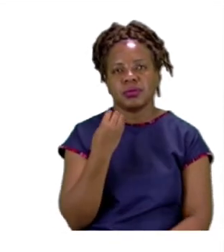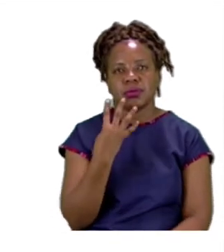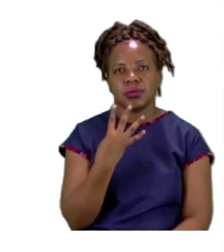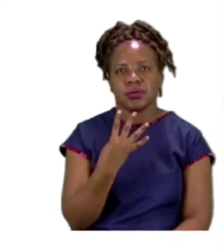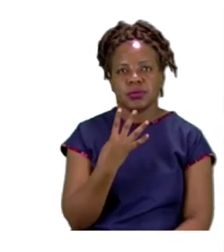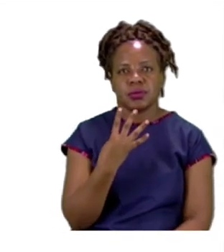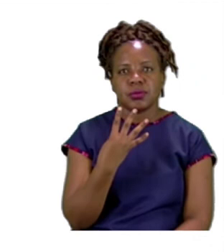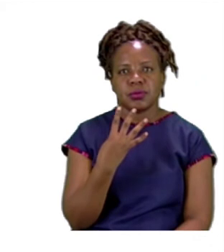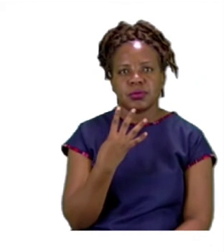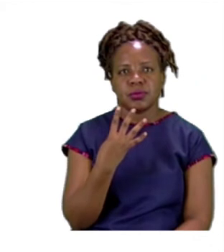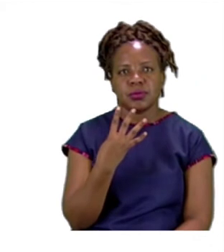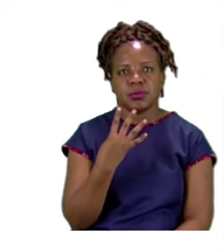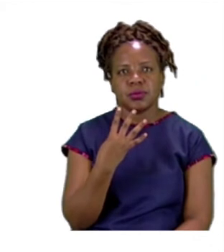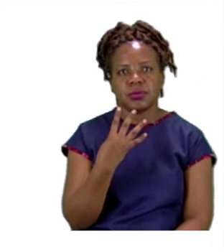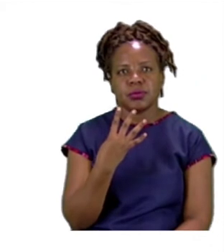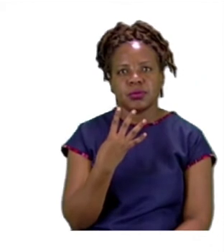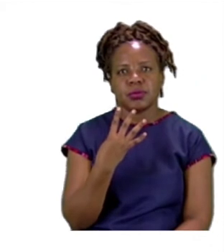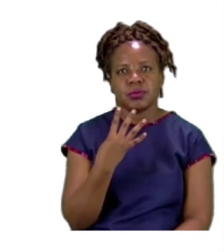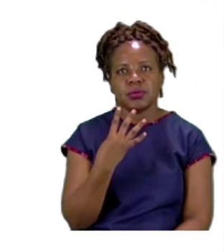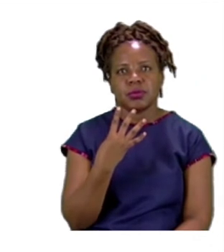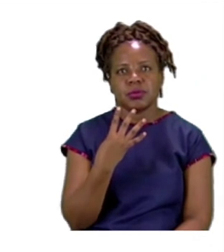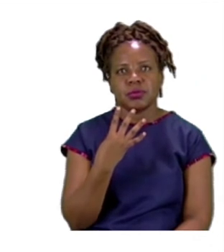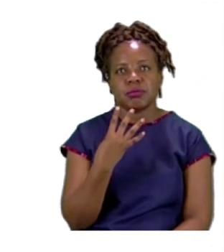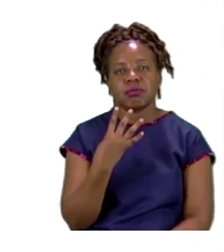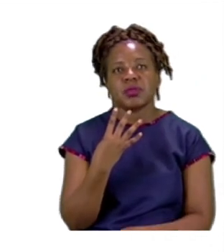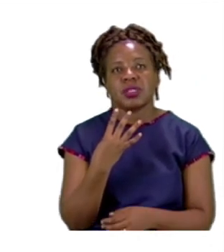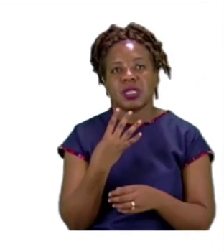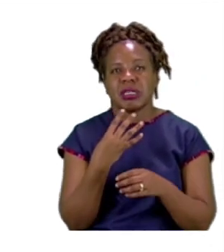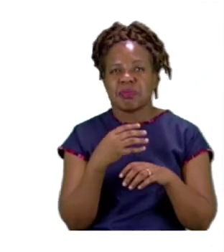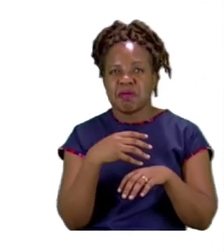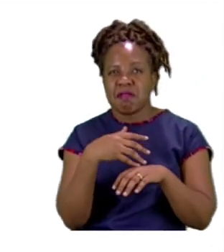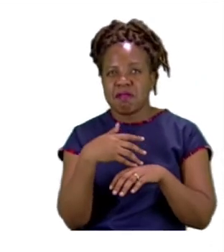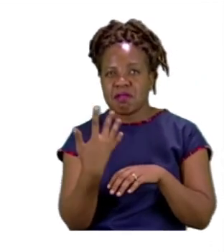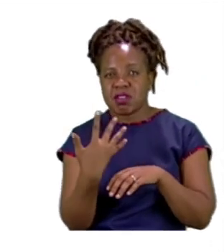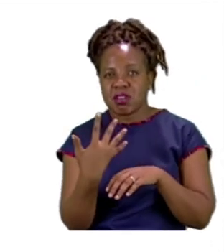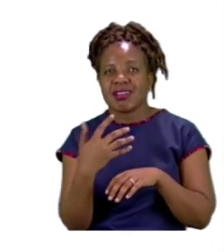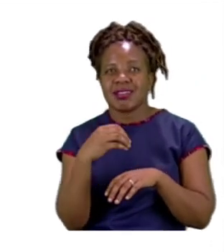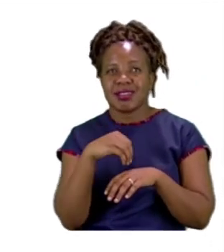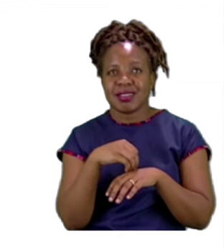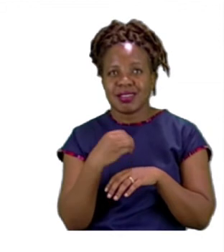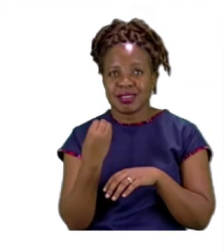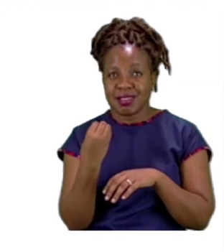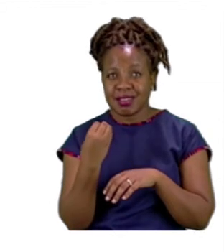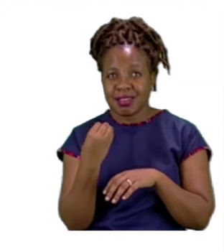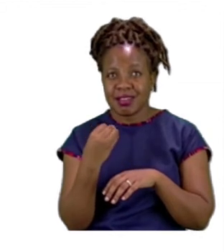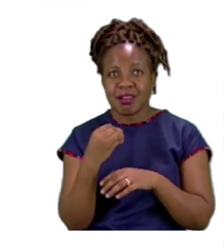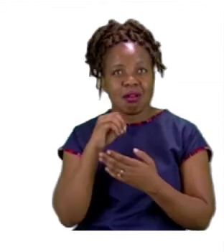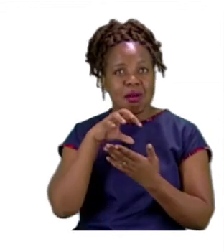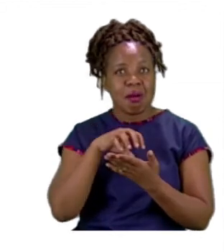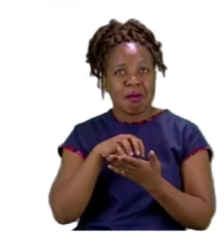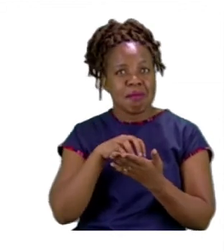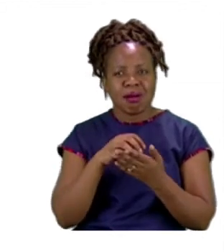pies sold on the last 2 days than on the first 4 days. Is that true